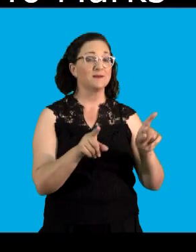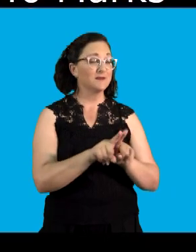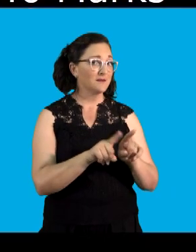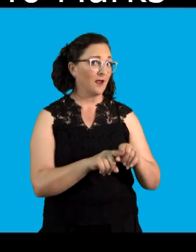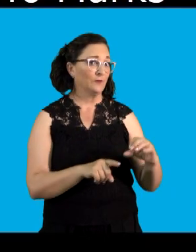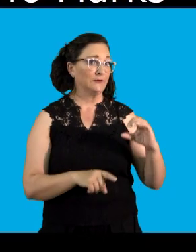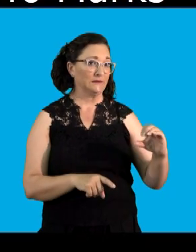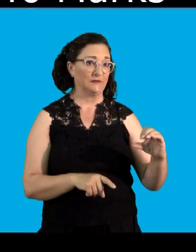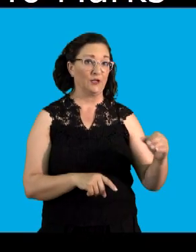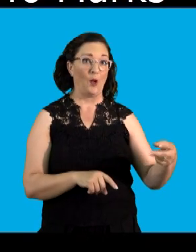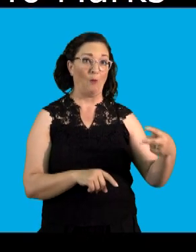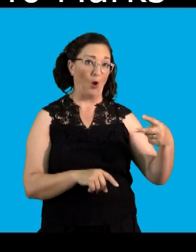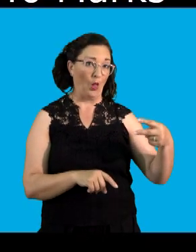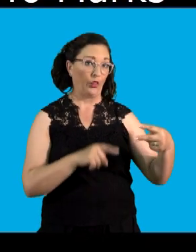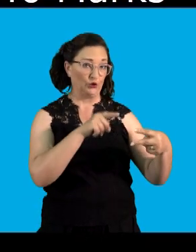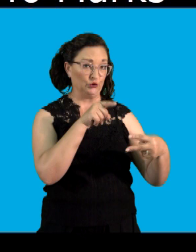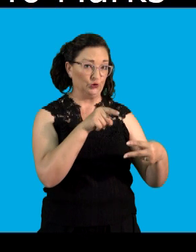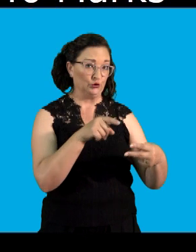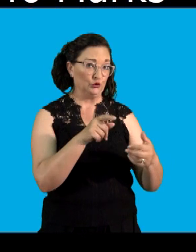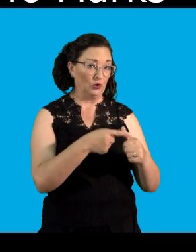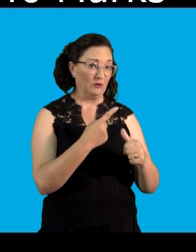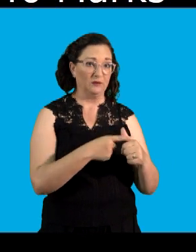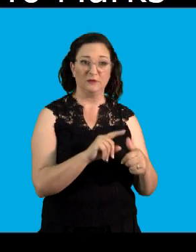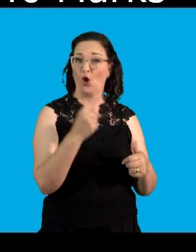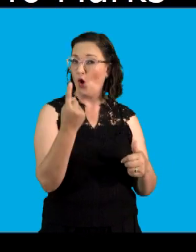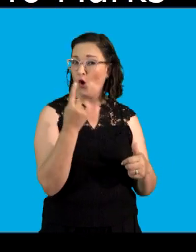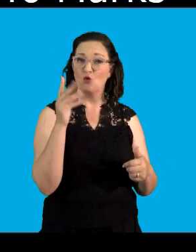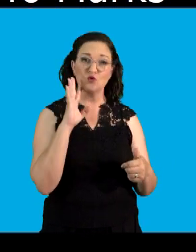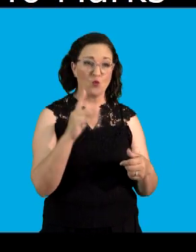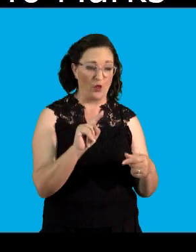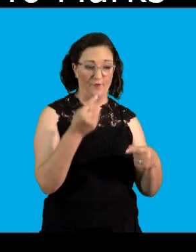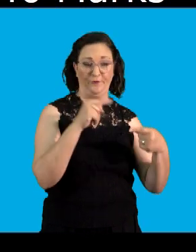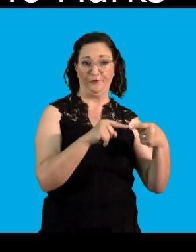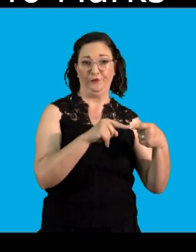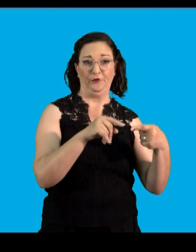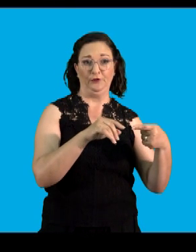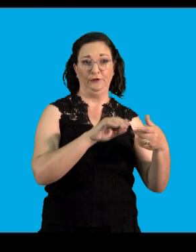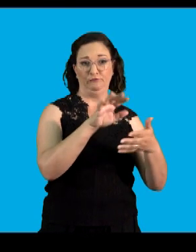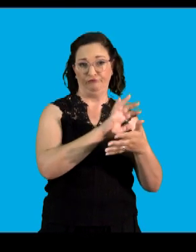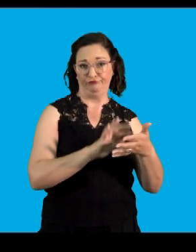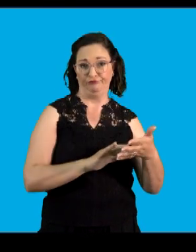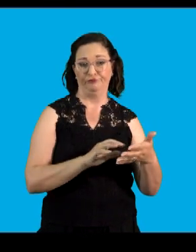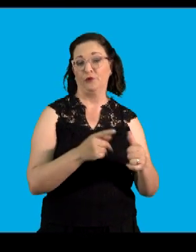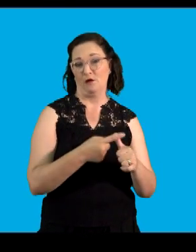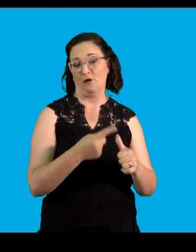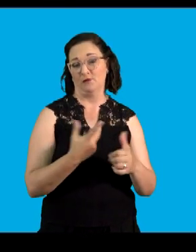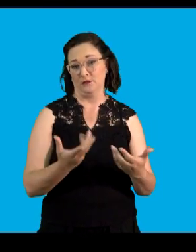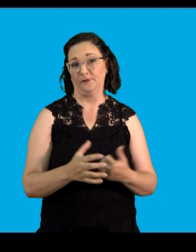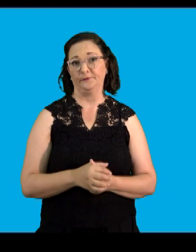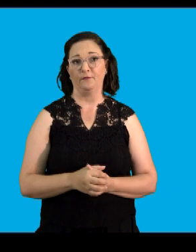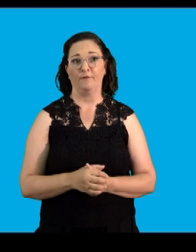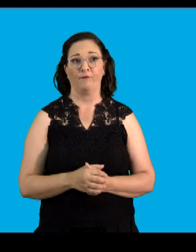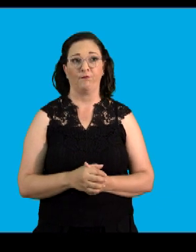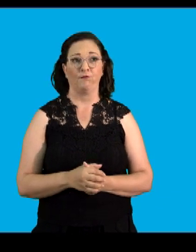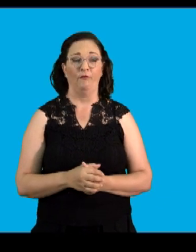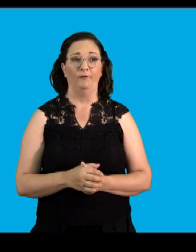C. If you're going to answer both essays, the marker will only mark the first essay answered. Right, we've